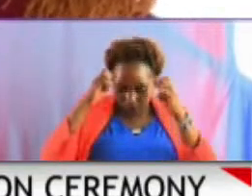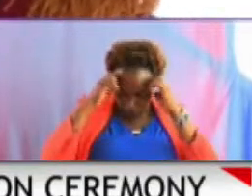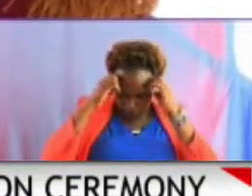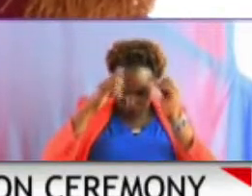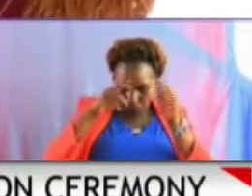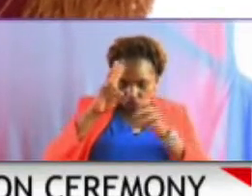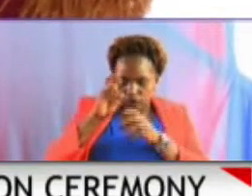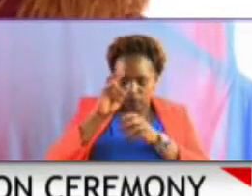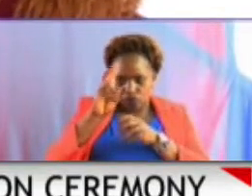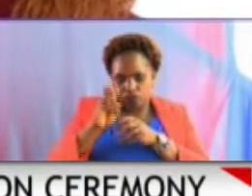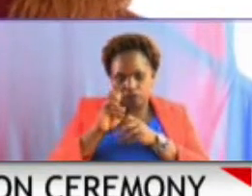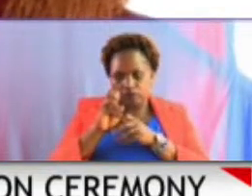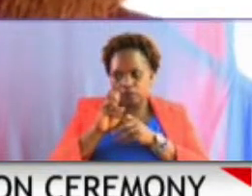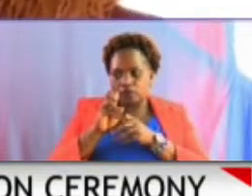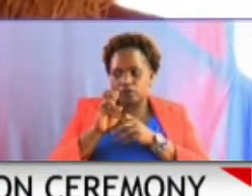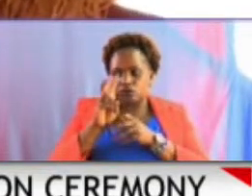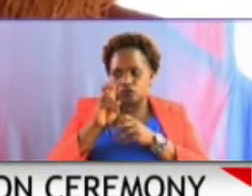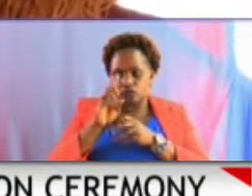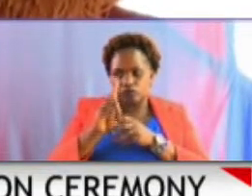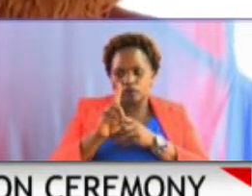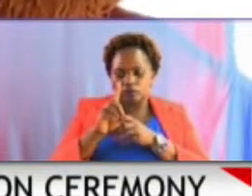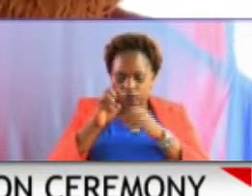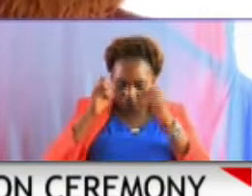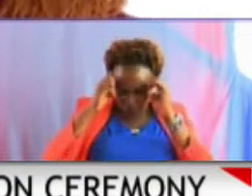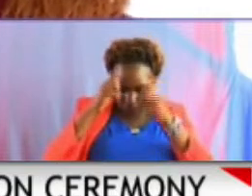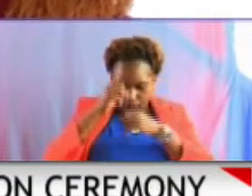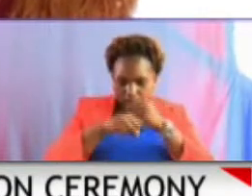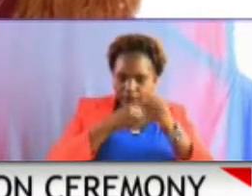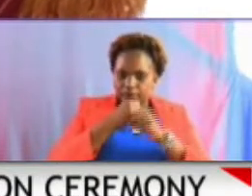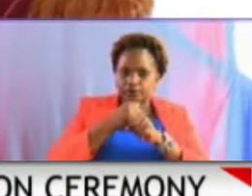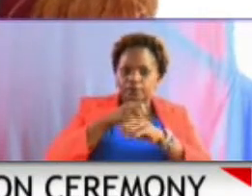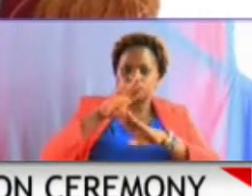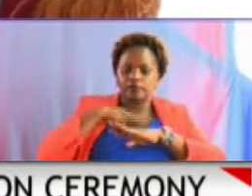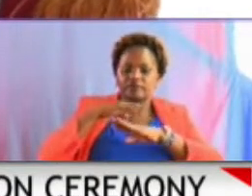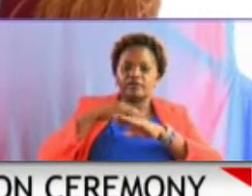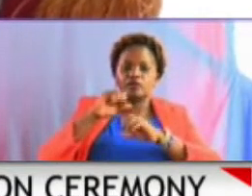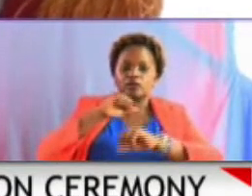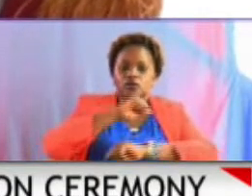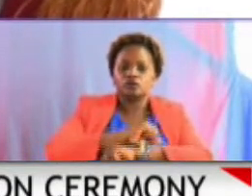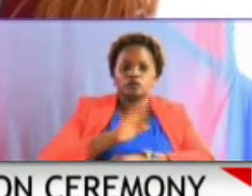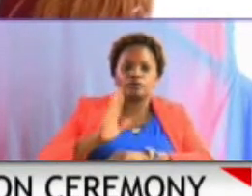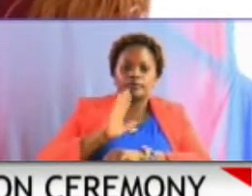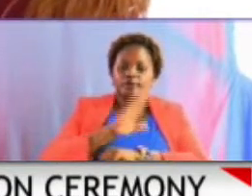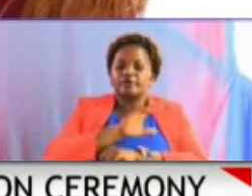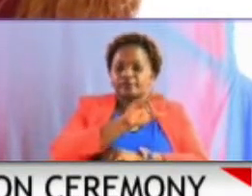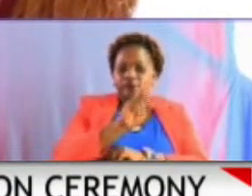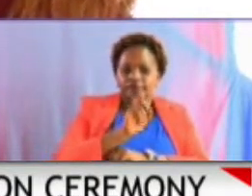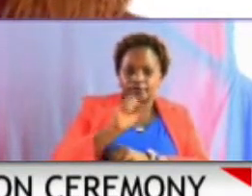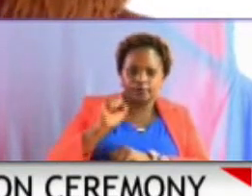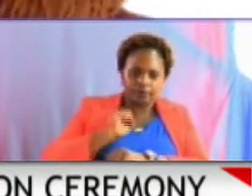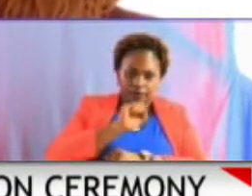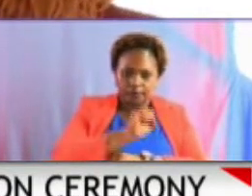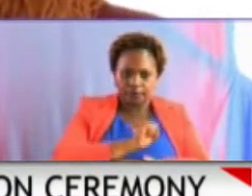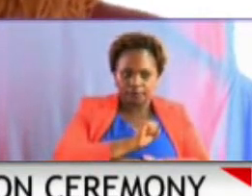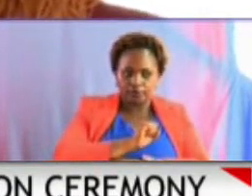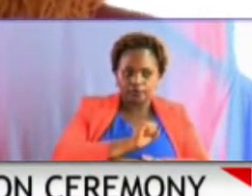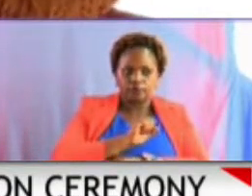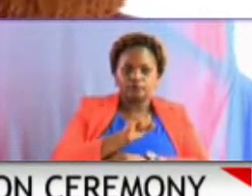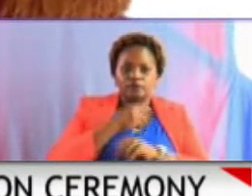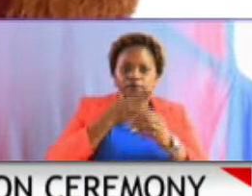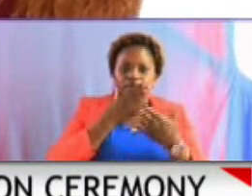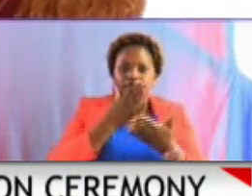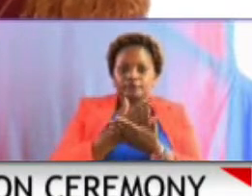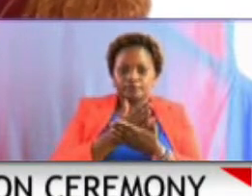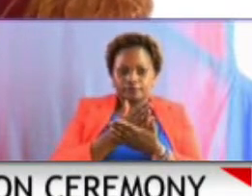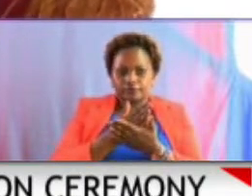the 2020-2021 academic year satisfied the School Board of Examiners and the Senate for the conferment